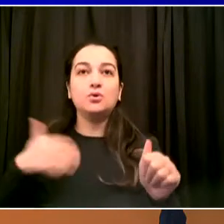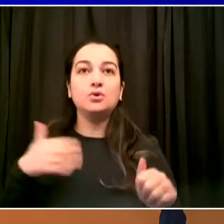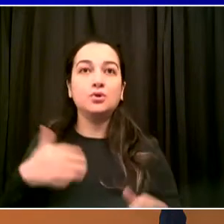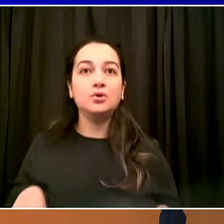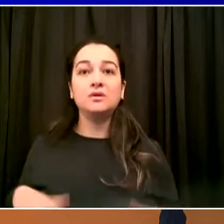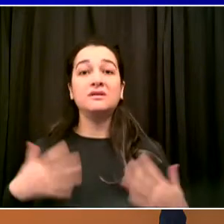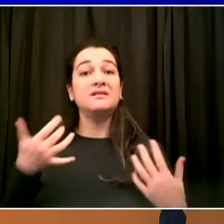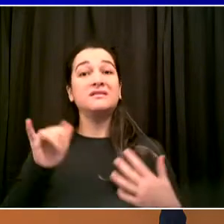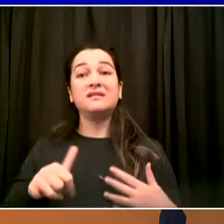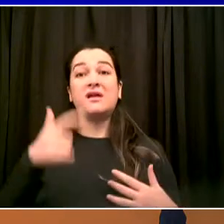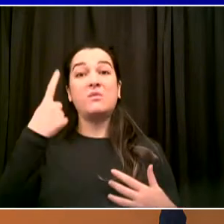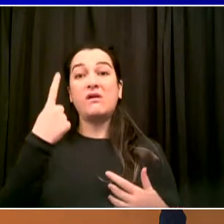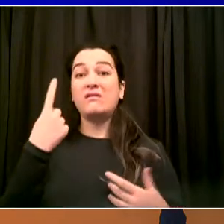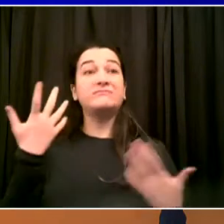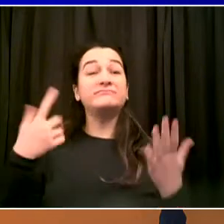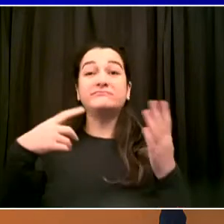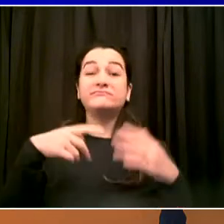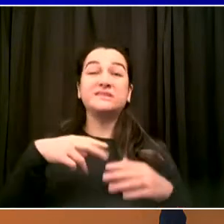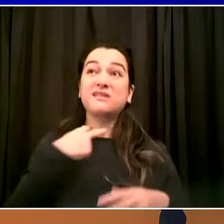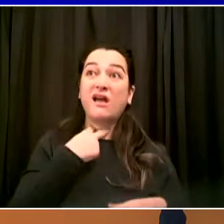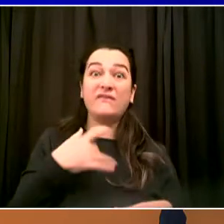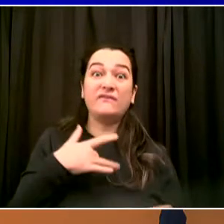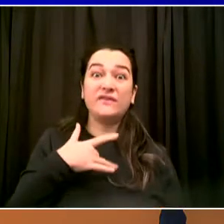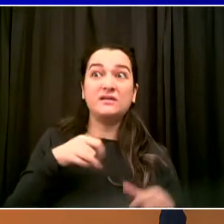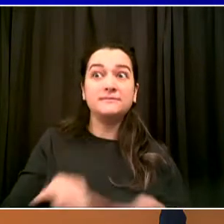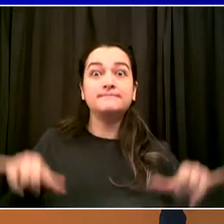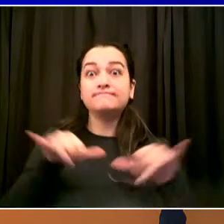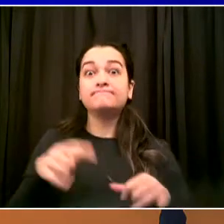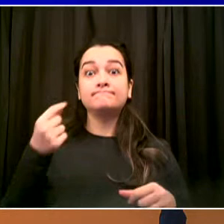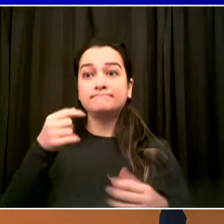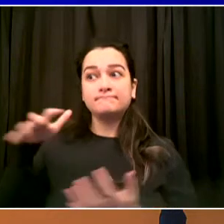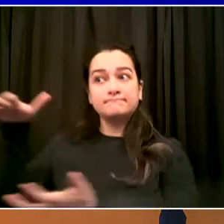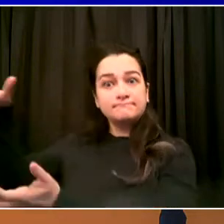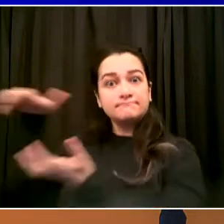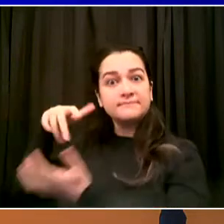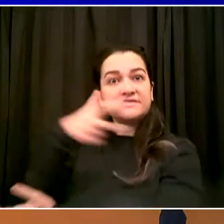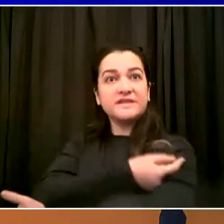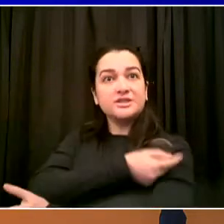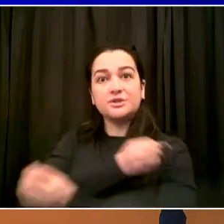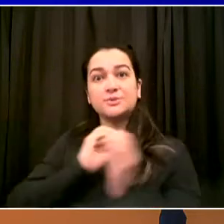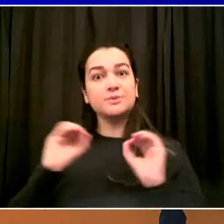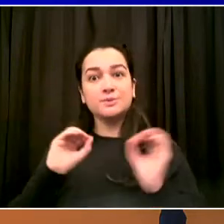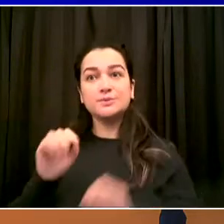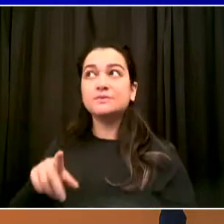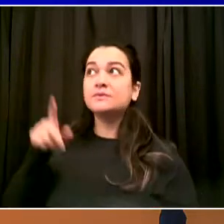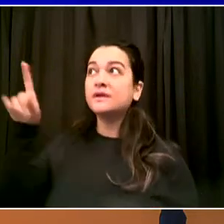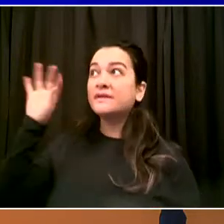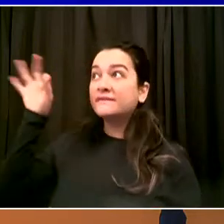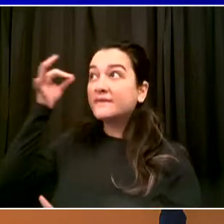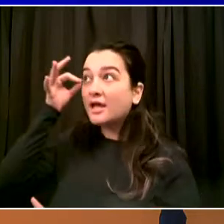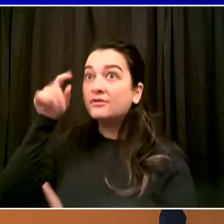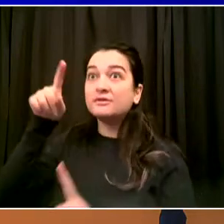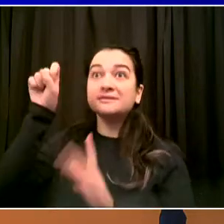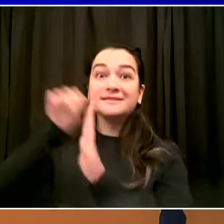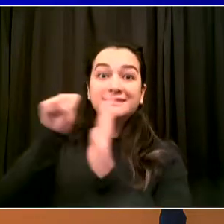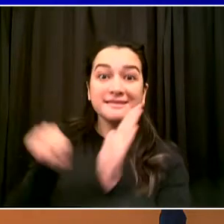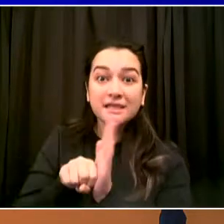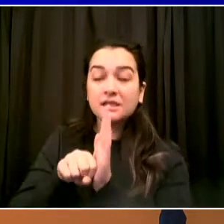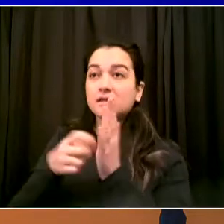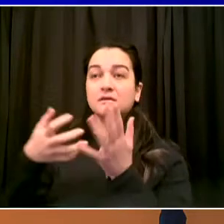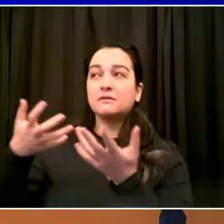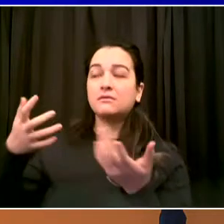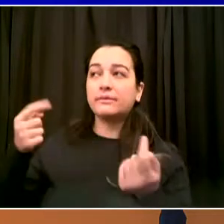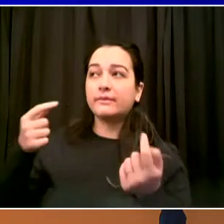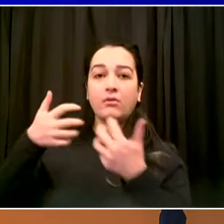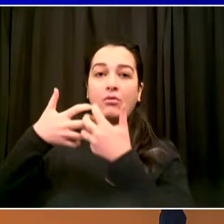sends us the supply, gives us the flexibility. We can do so much more. We are on track. As I've been asked this, I want to affirm. We can reach